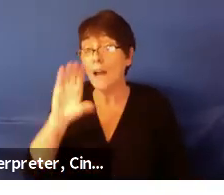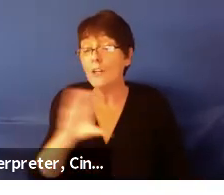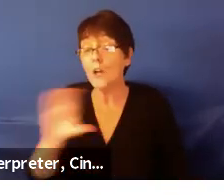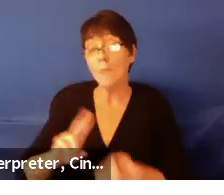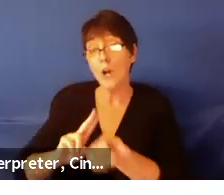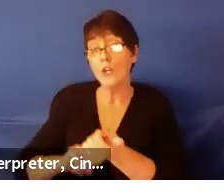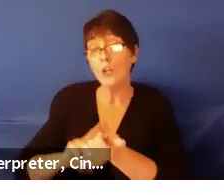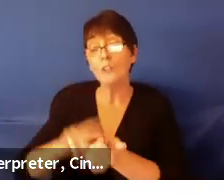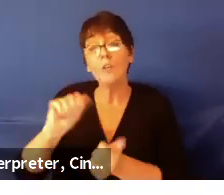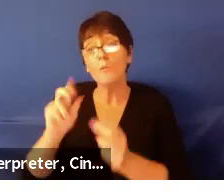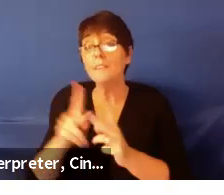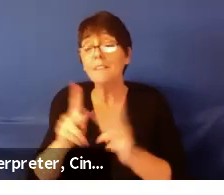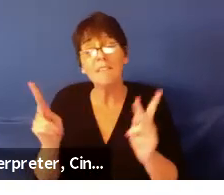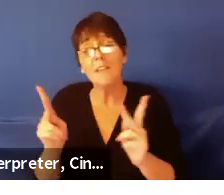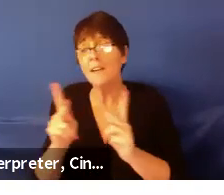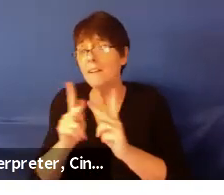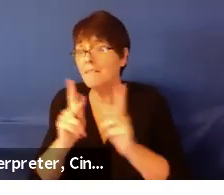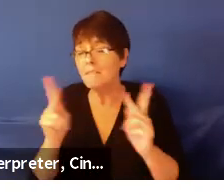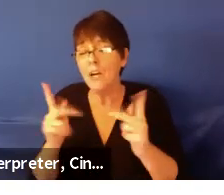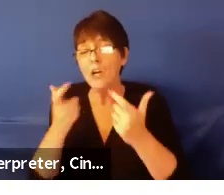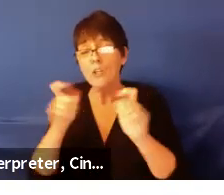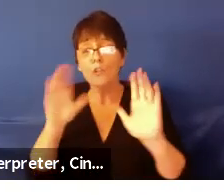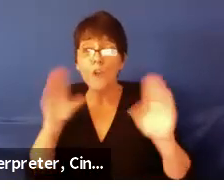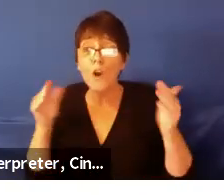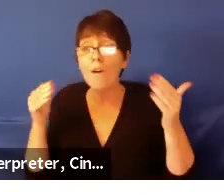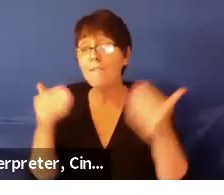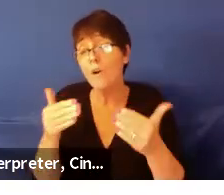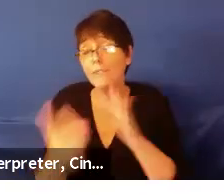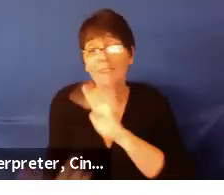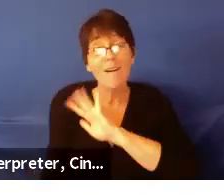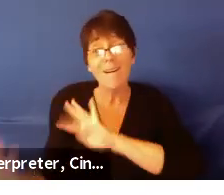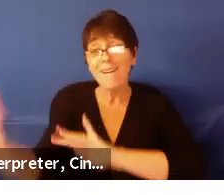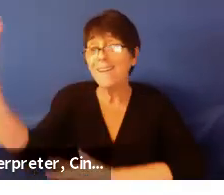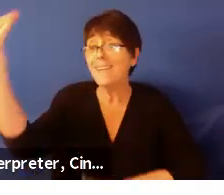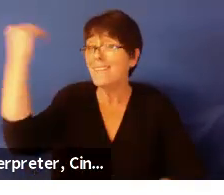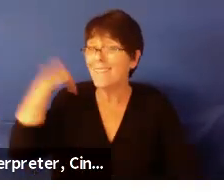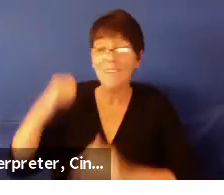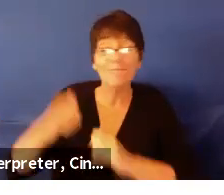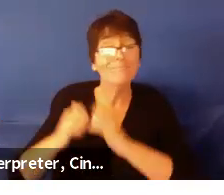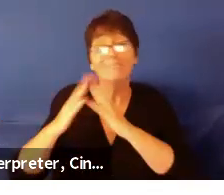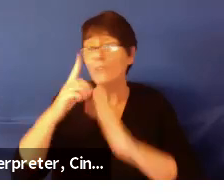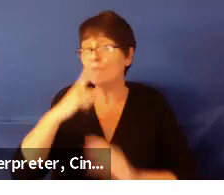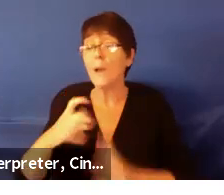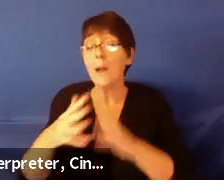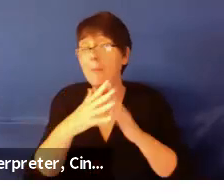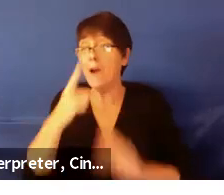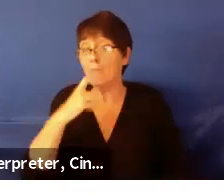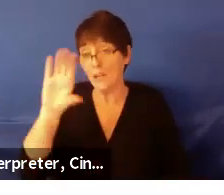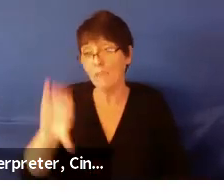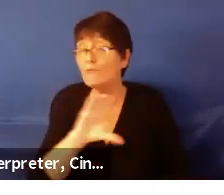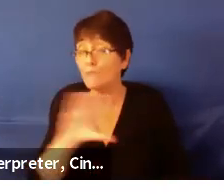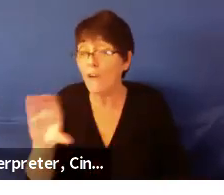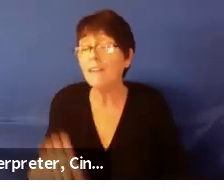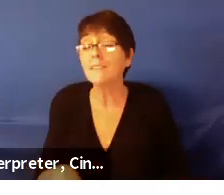was very much focused in the early part of the Red Cross, American Red Cross. It